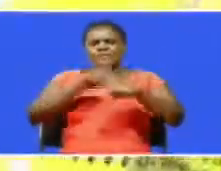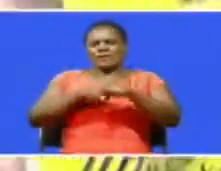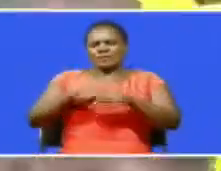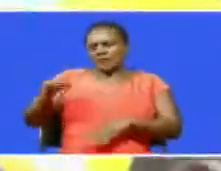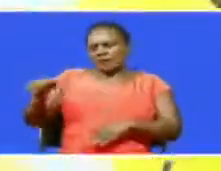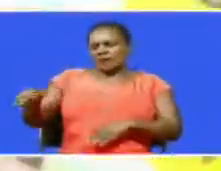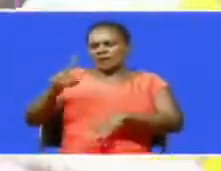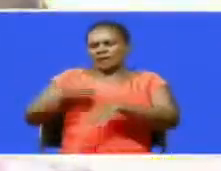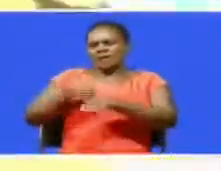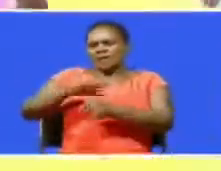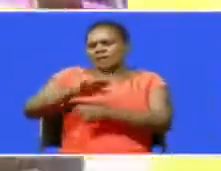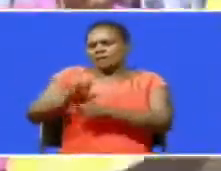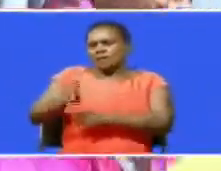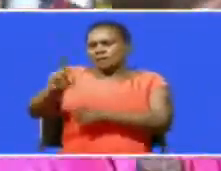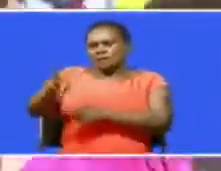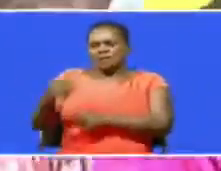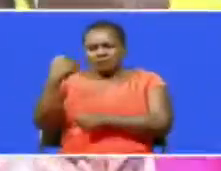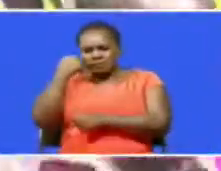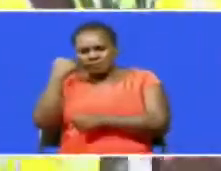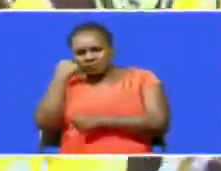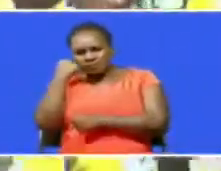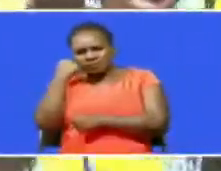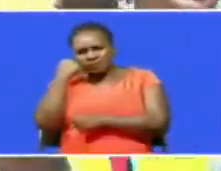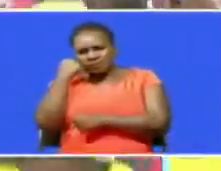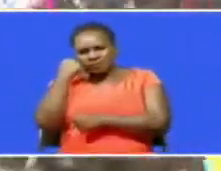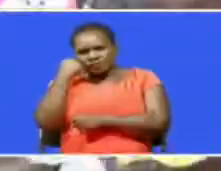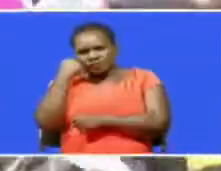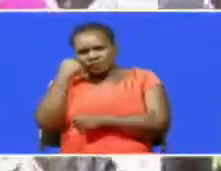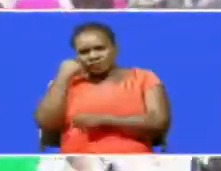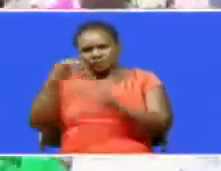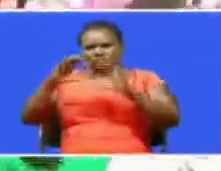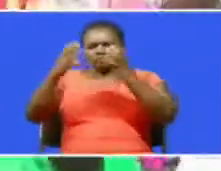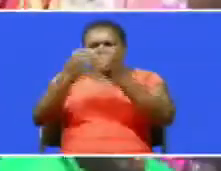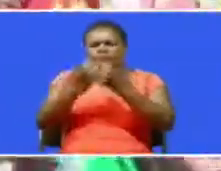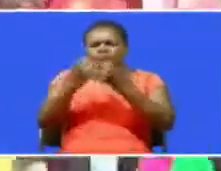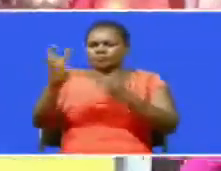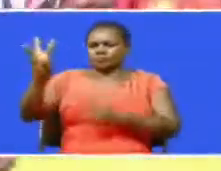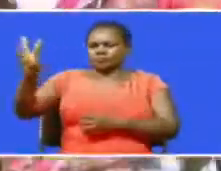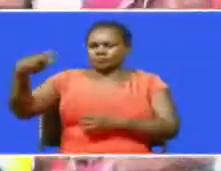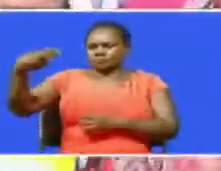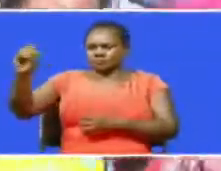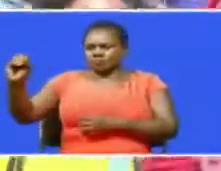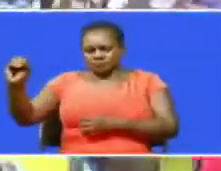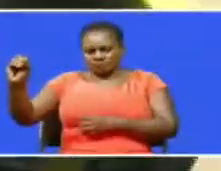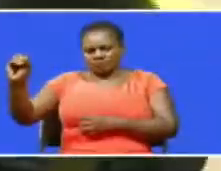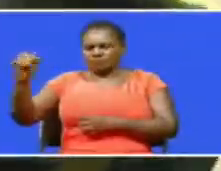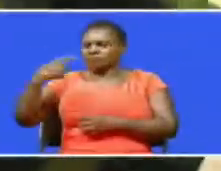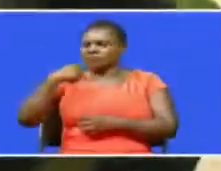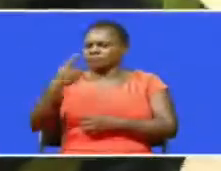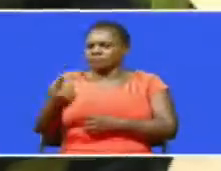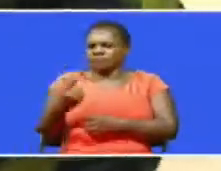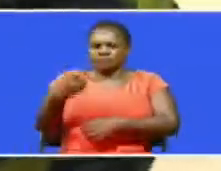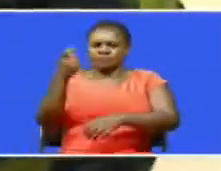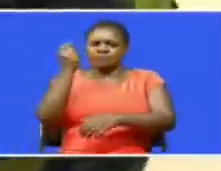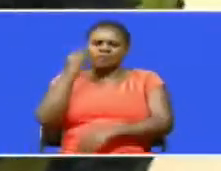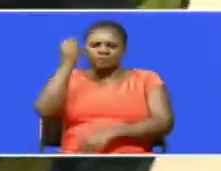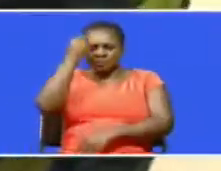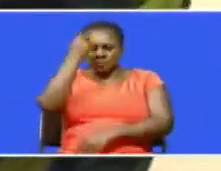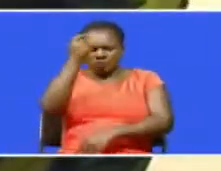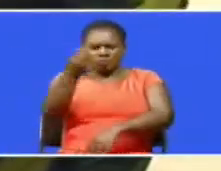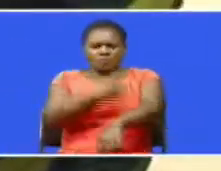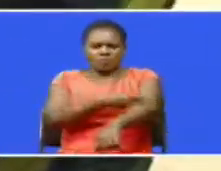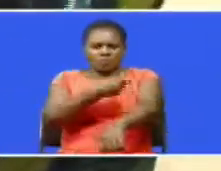early stages of COVID-19 pandemic. According to the World Health Organization, WHO, measles